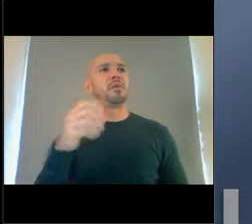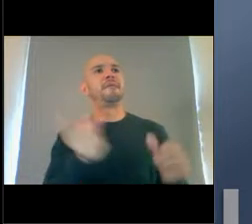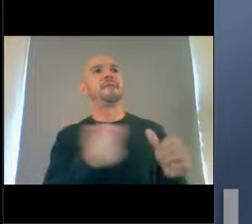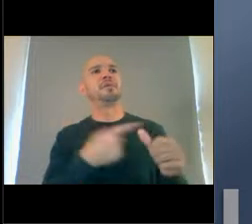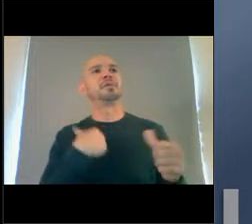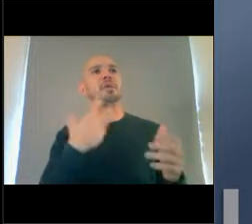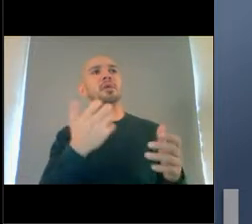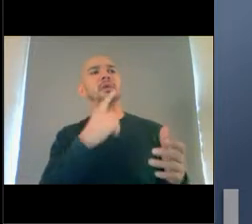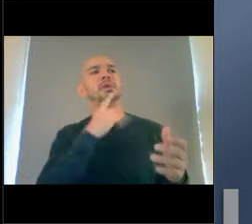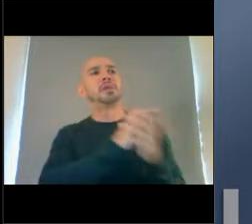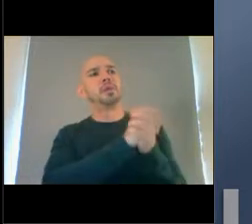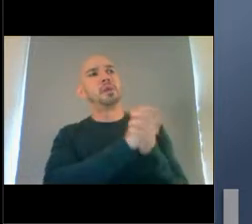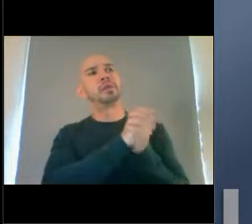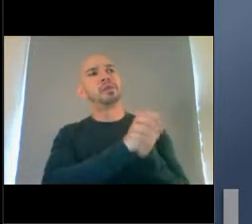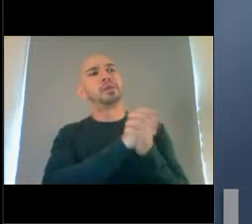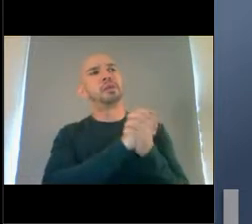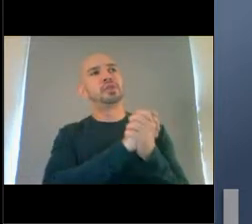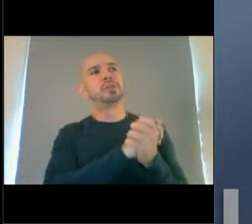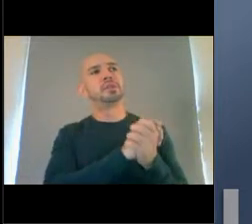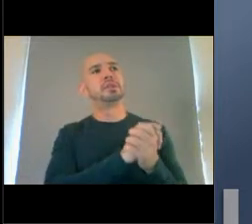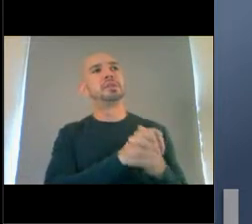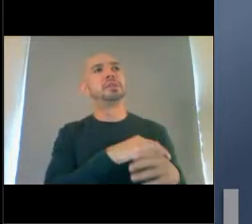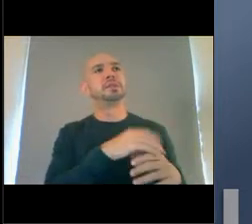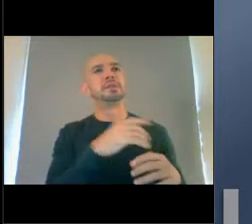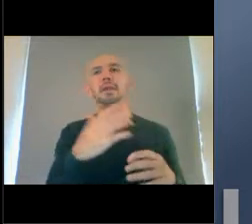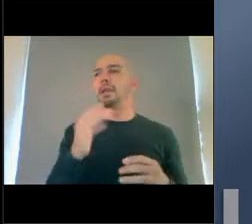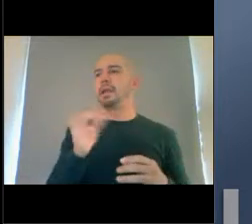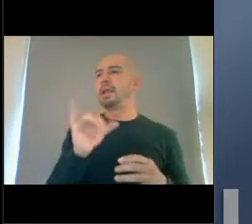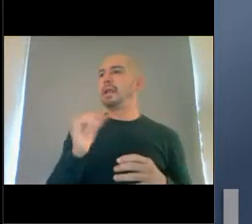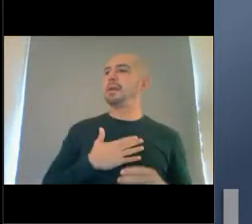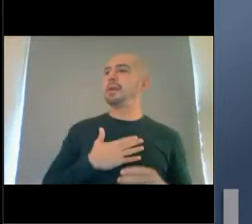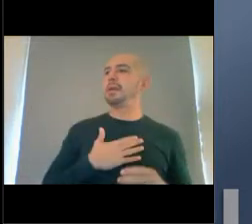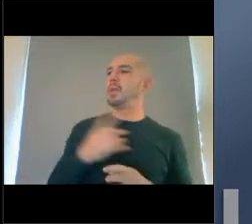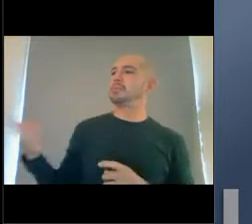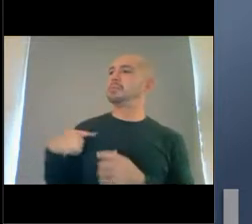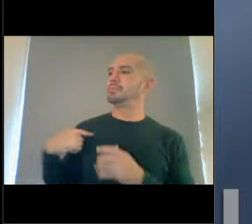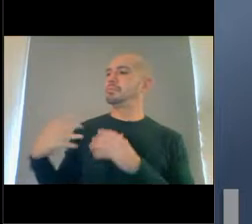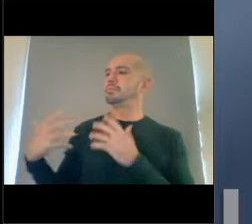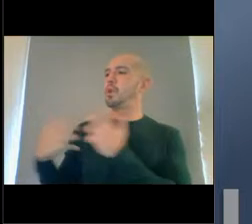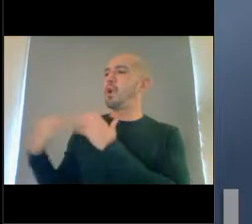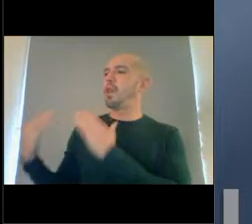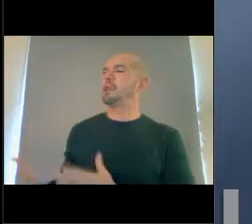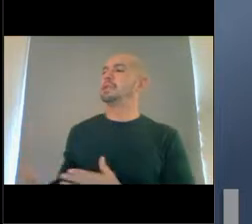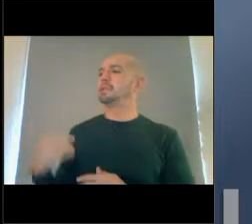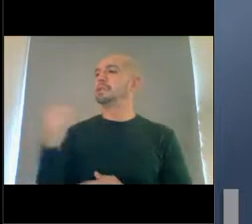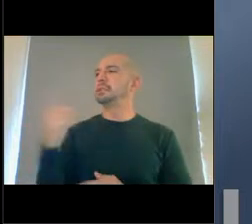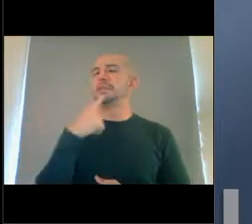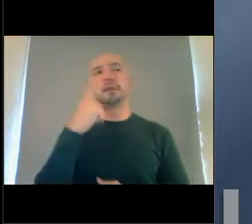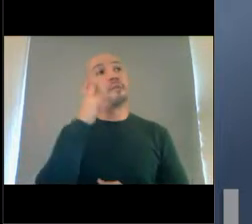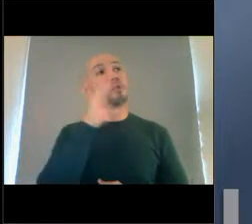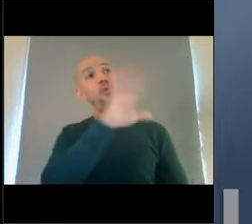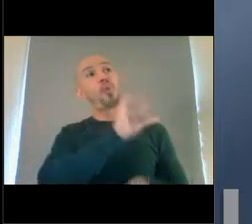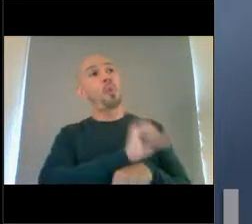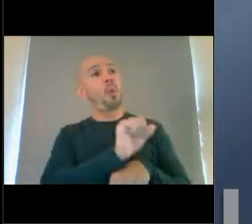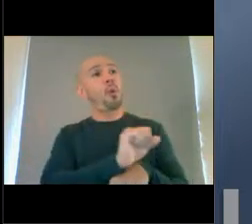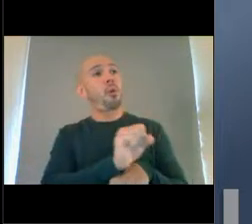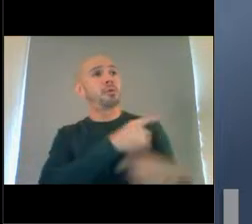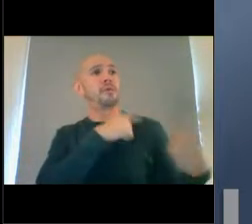congratulate uh just as my colleagues have all their work on um the sb1